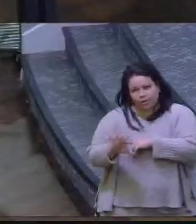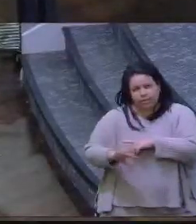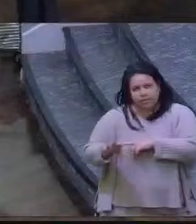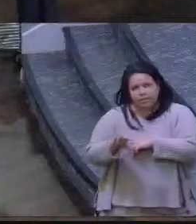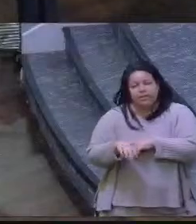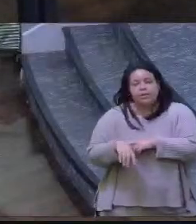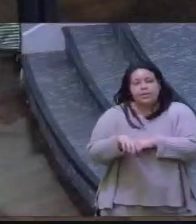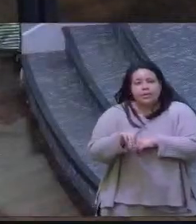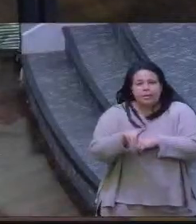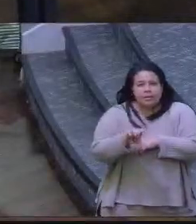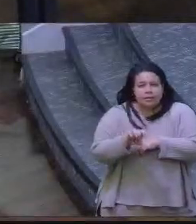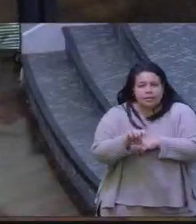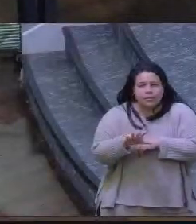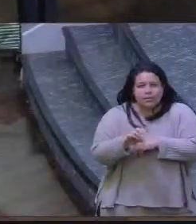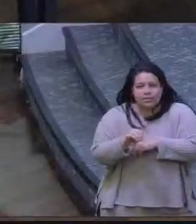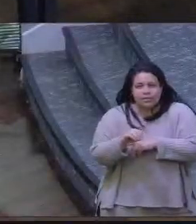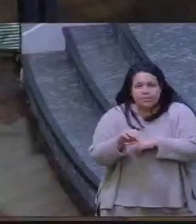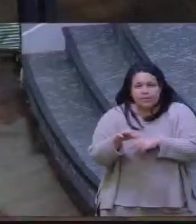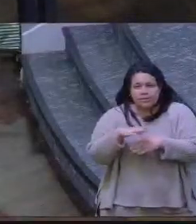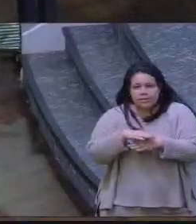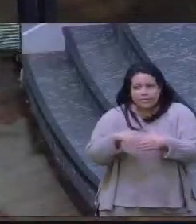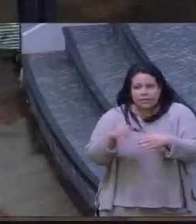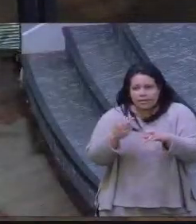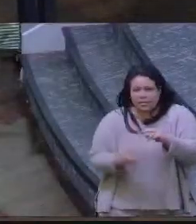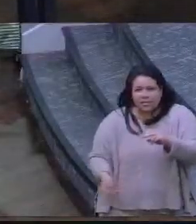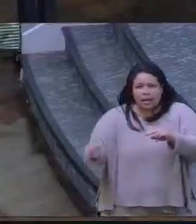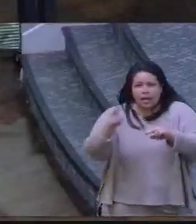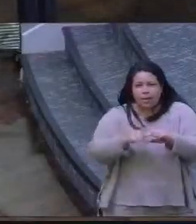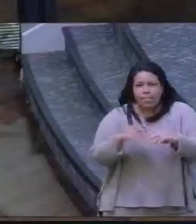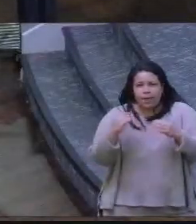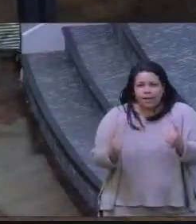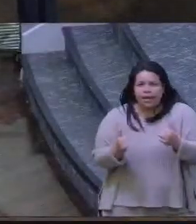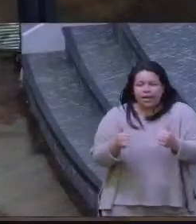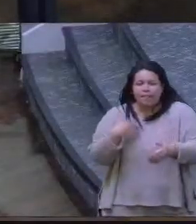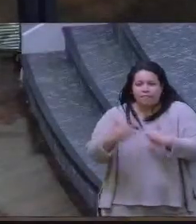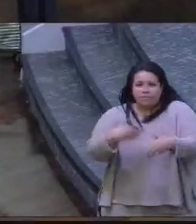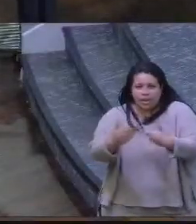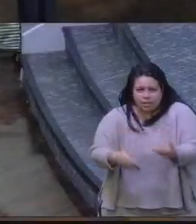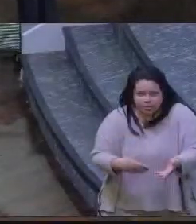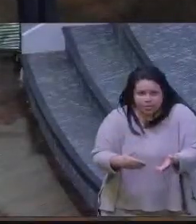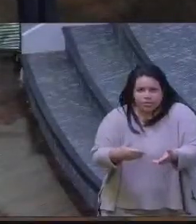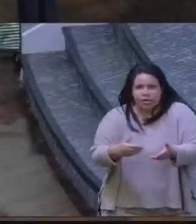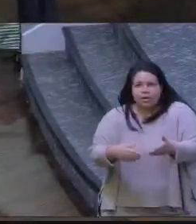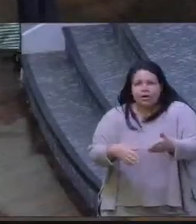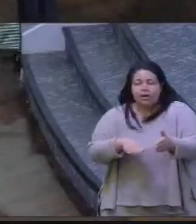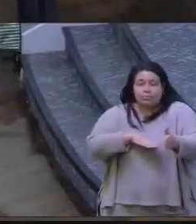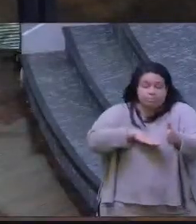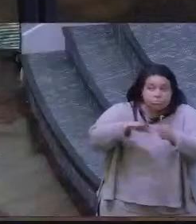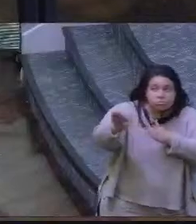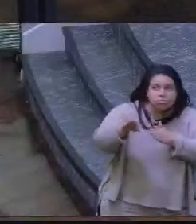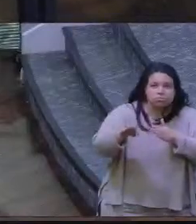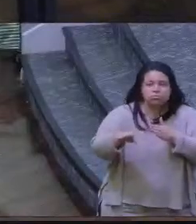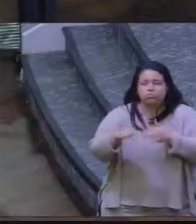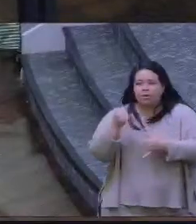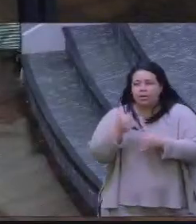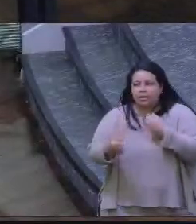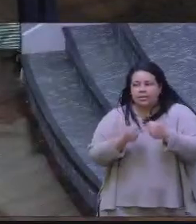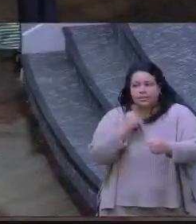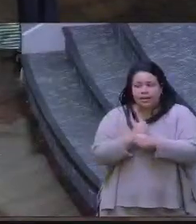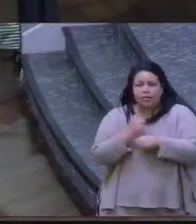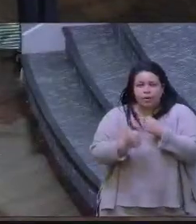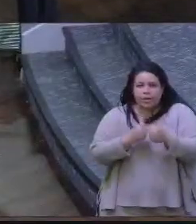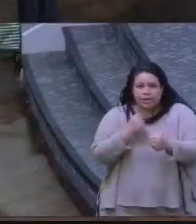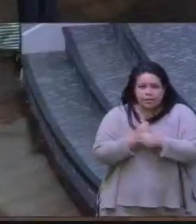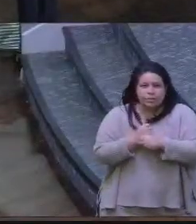to the $1,885 presently. It's really been on a faster trajectory the last several years. What the state does, from